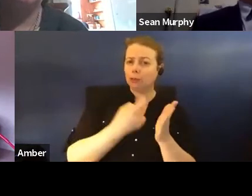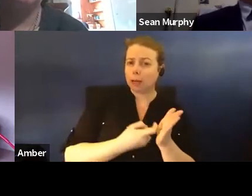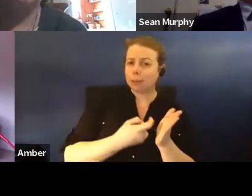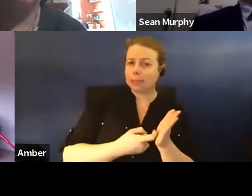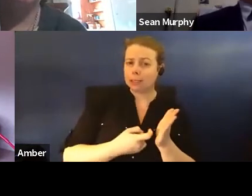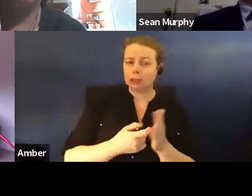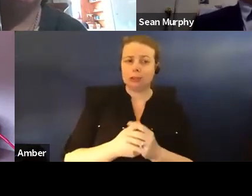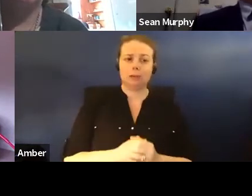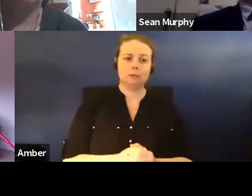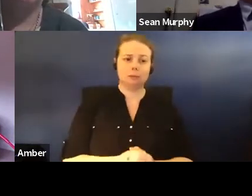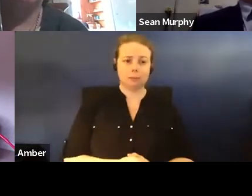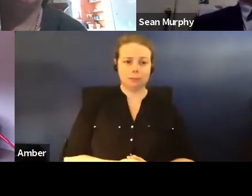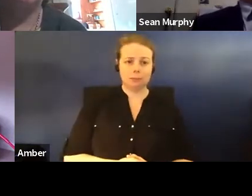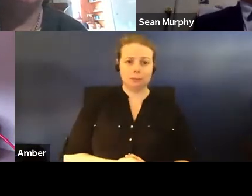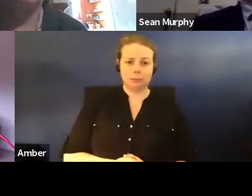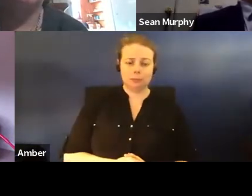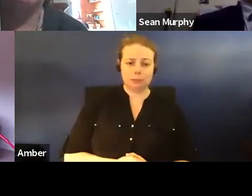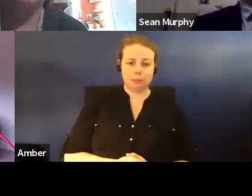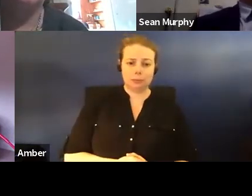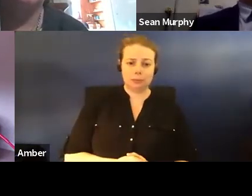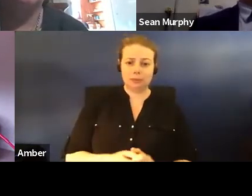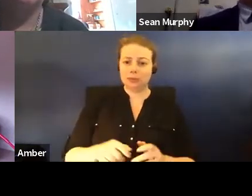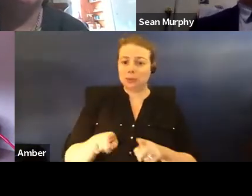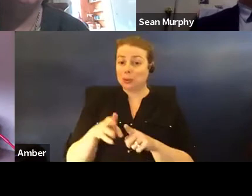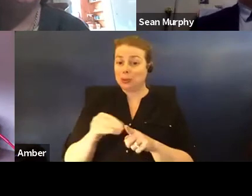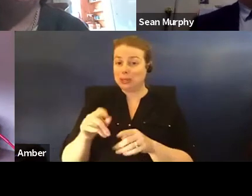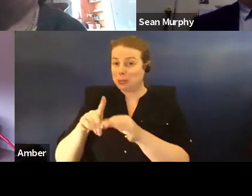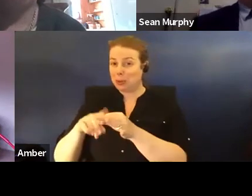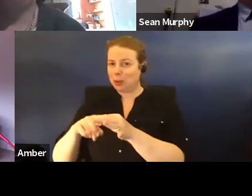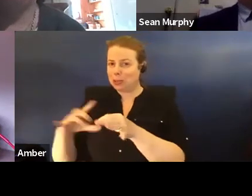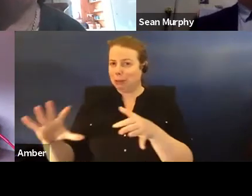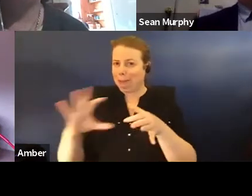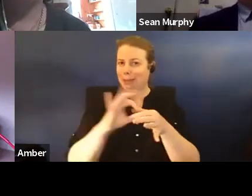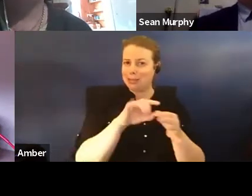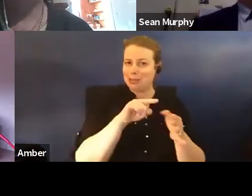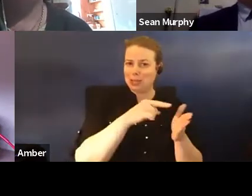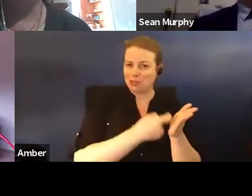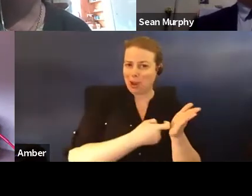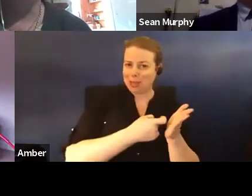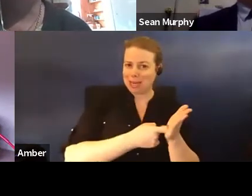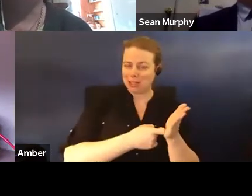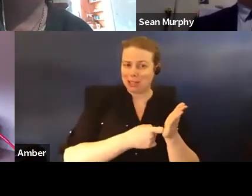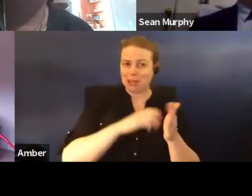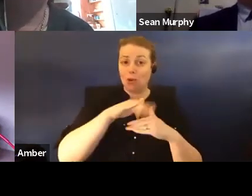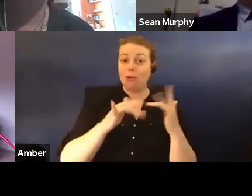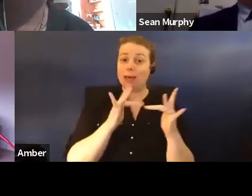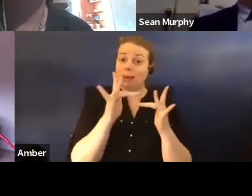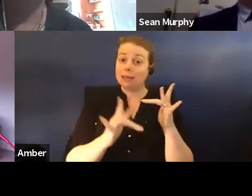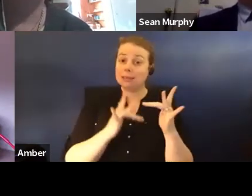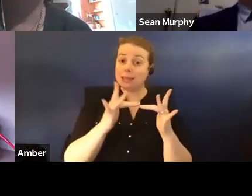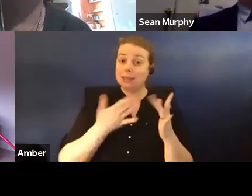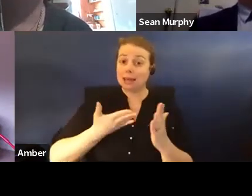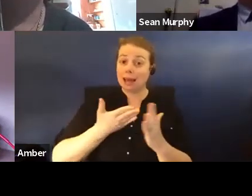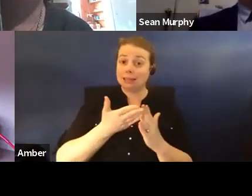also come up in a couple of the questions, and that's regarding internet access under